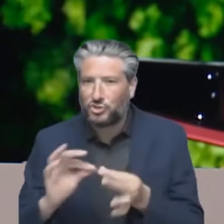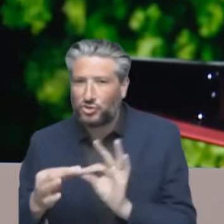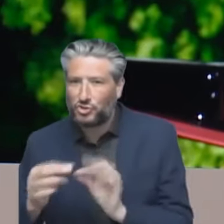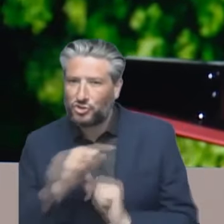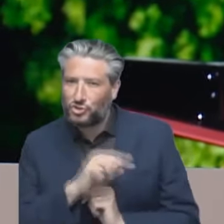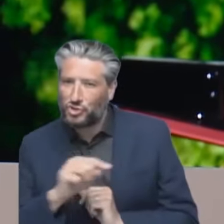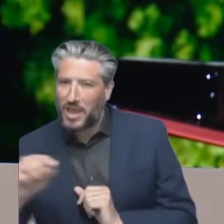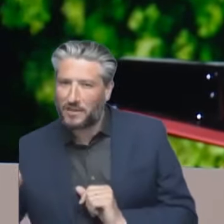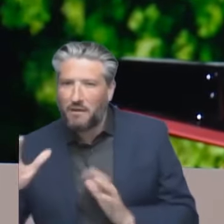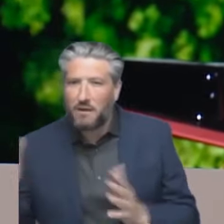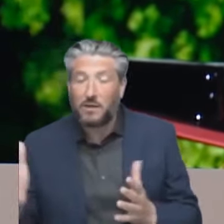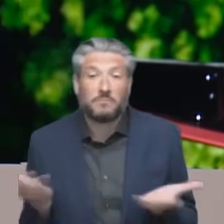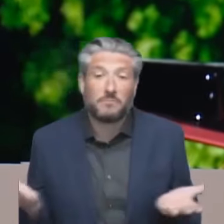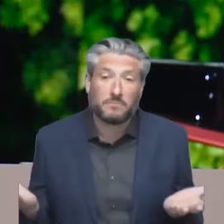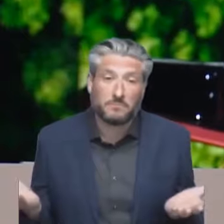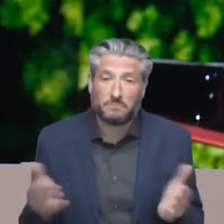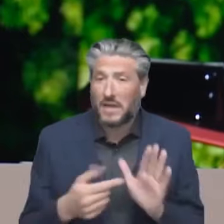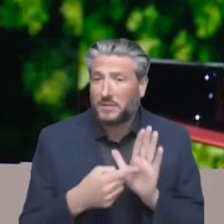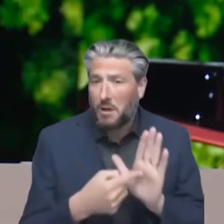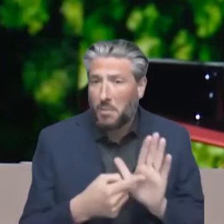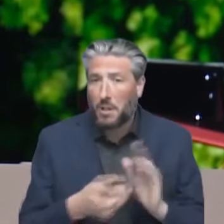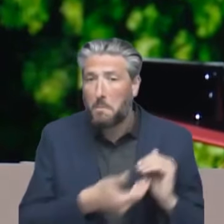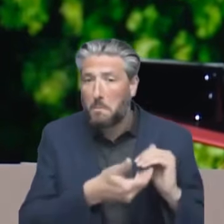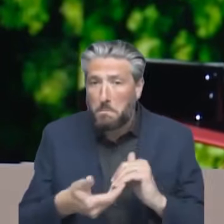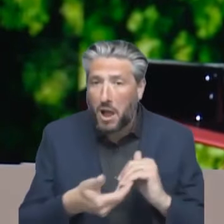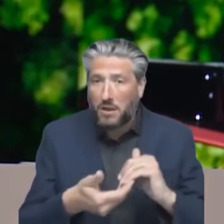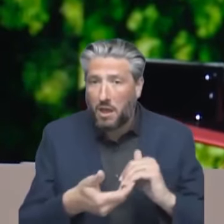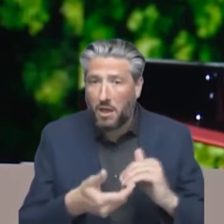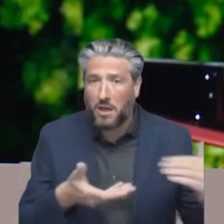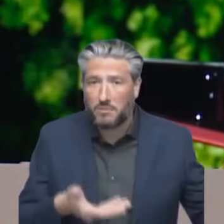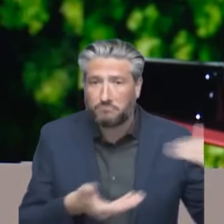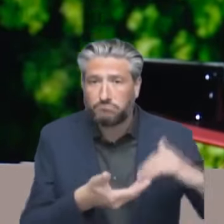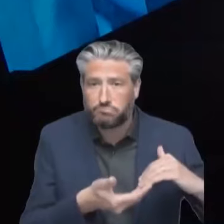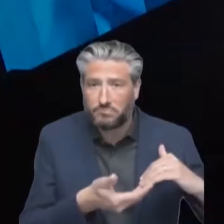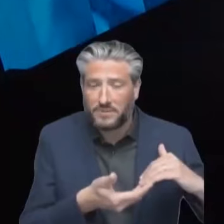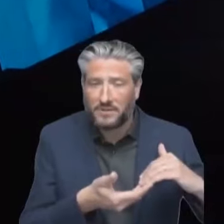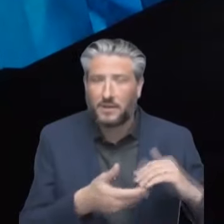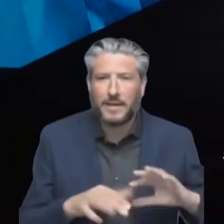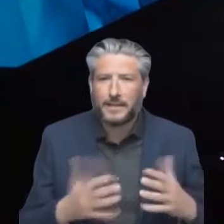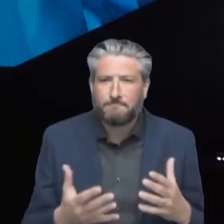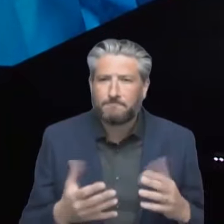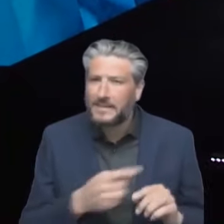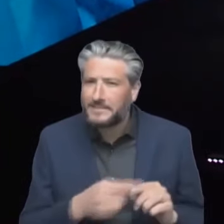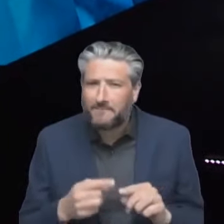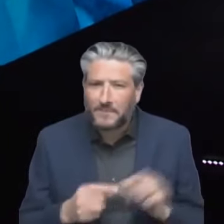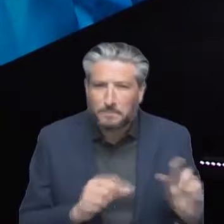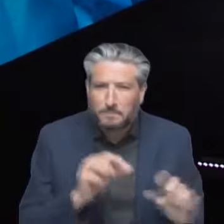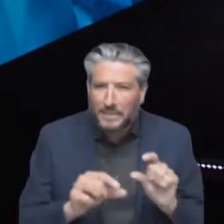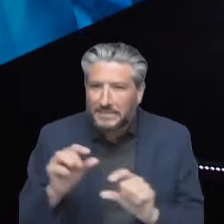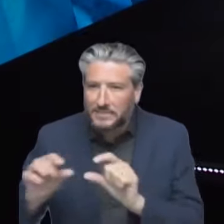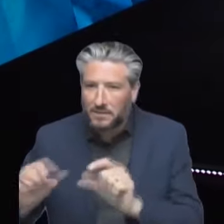in terms of full control of all of the bricks that will ensure that Renault keeps its leadership.